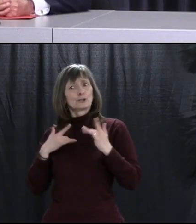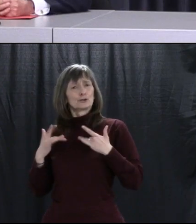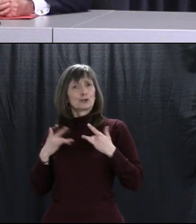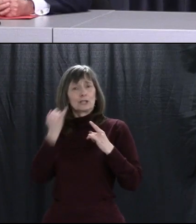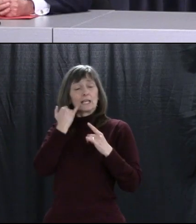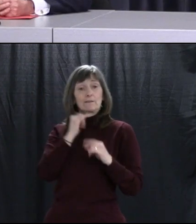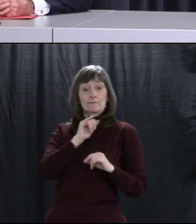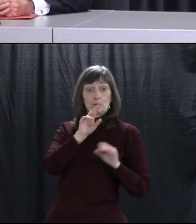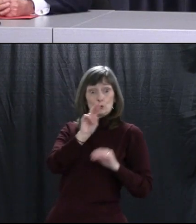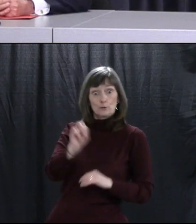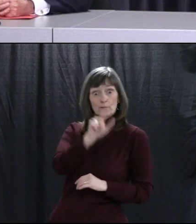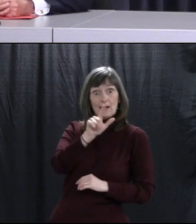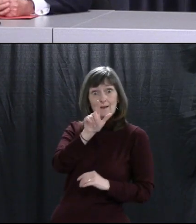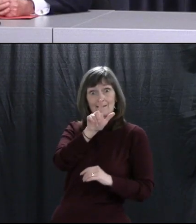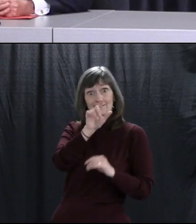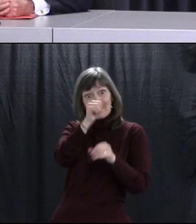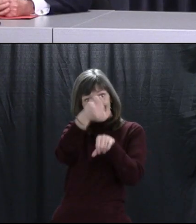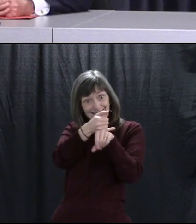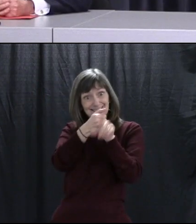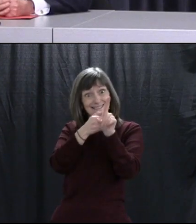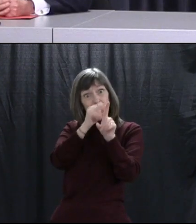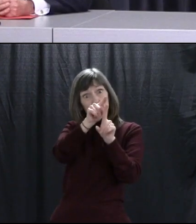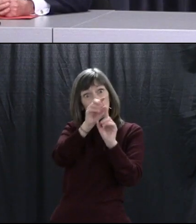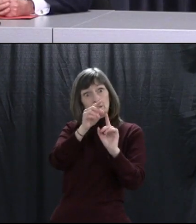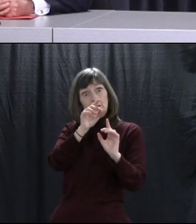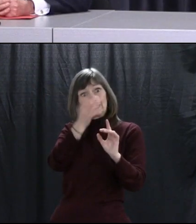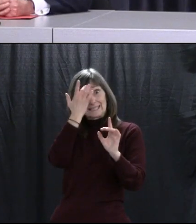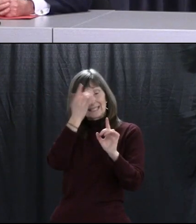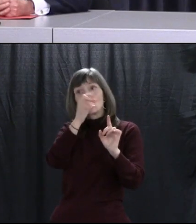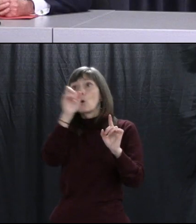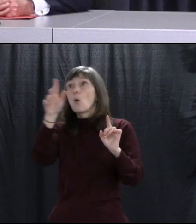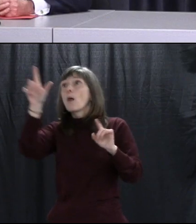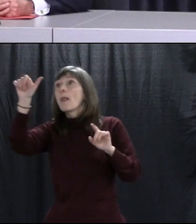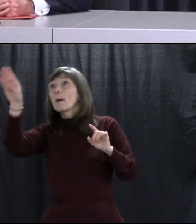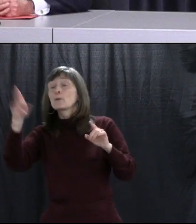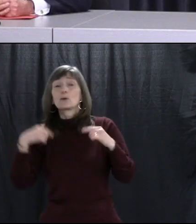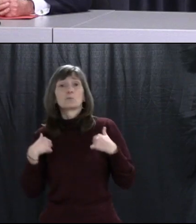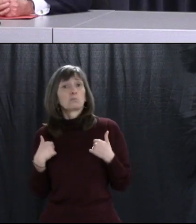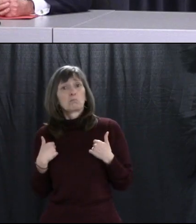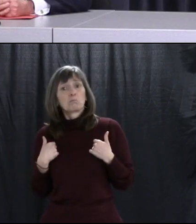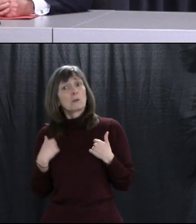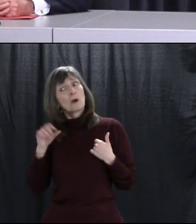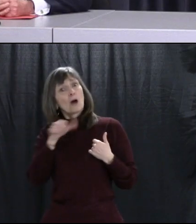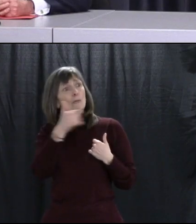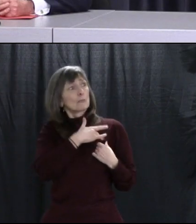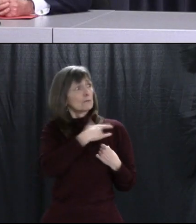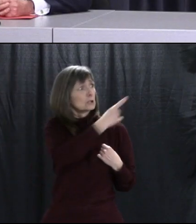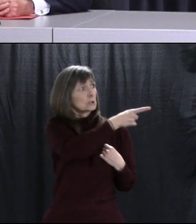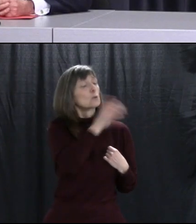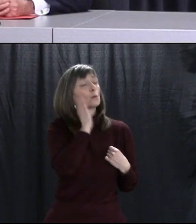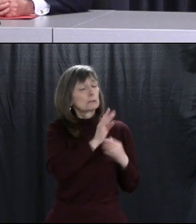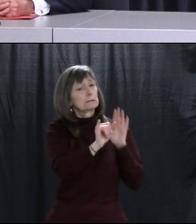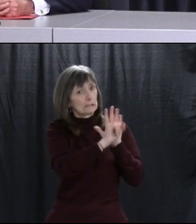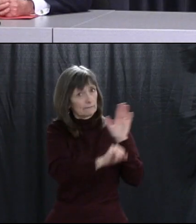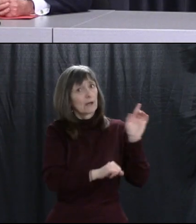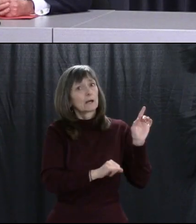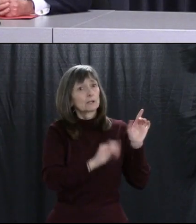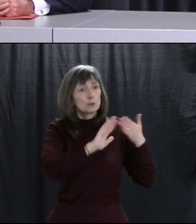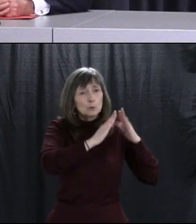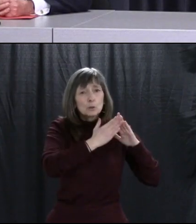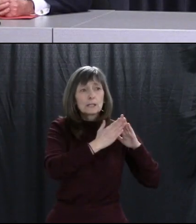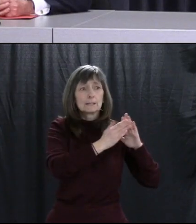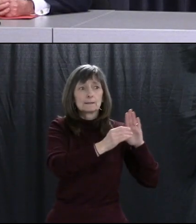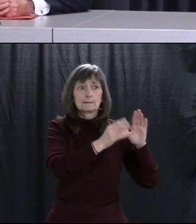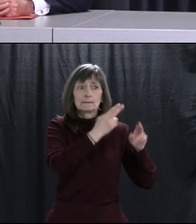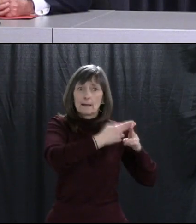Labrador. And other provinces are saying which city or which community is infected, but you don't want to